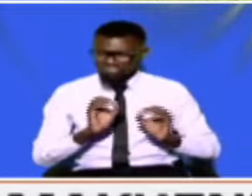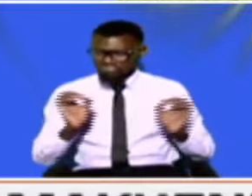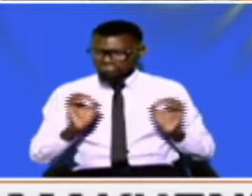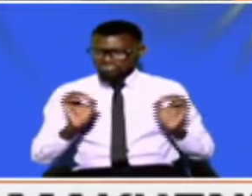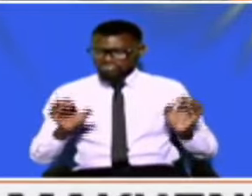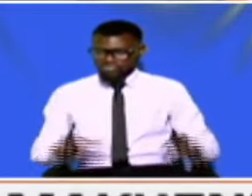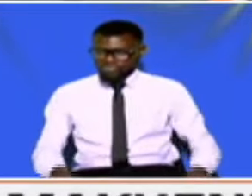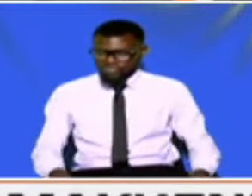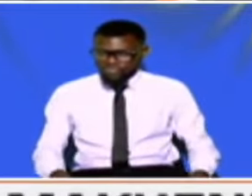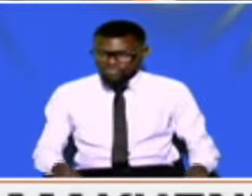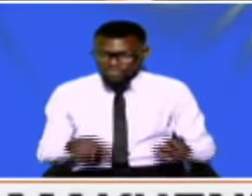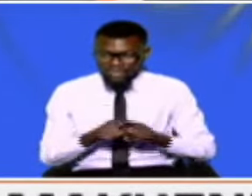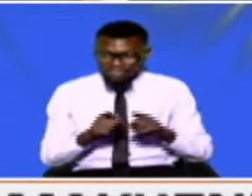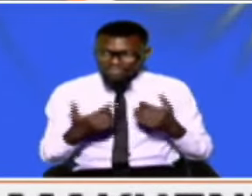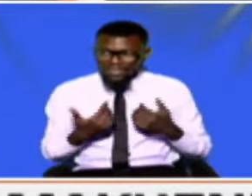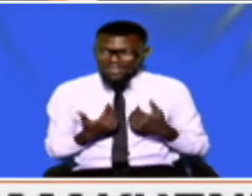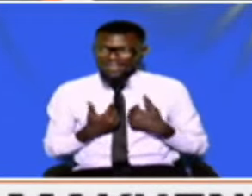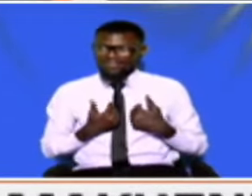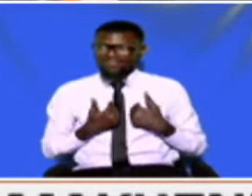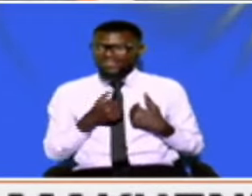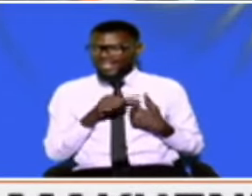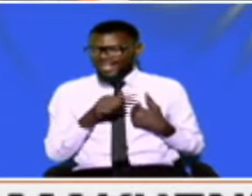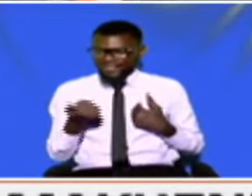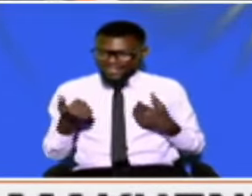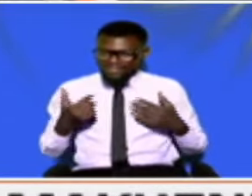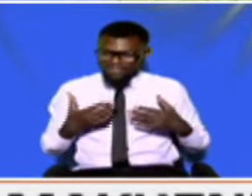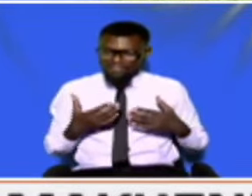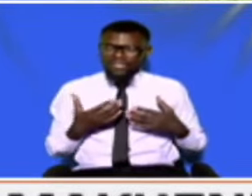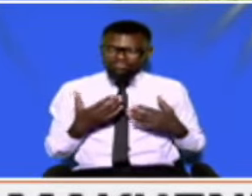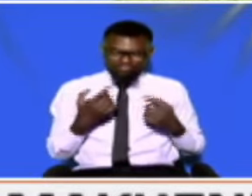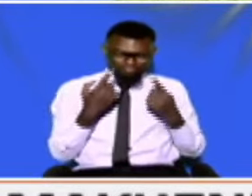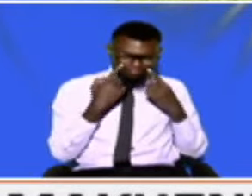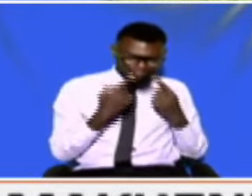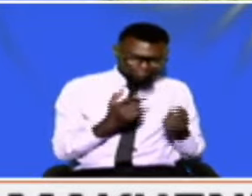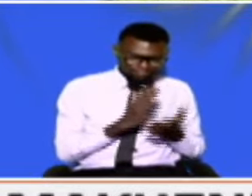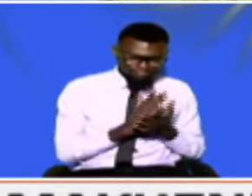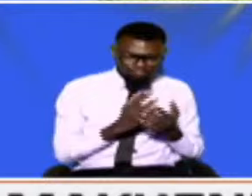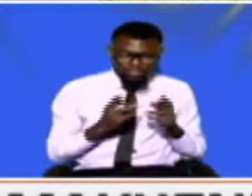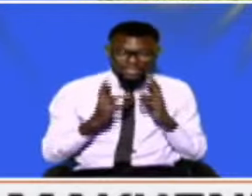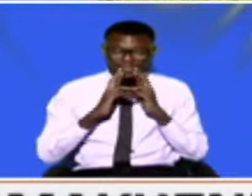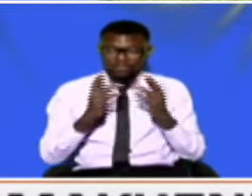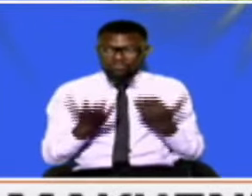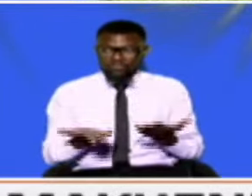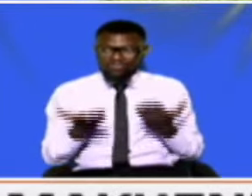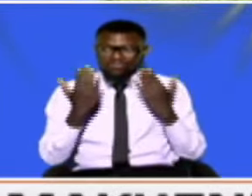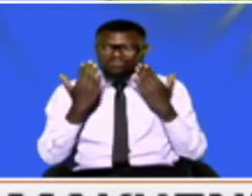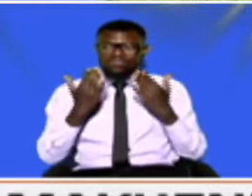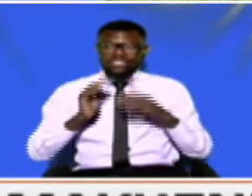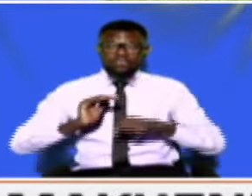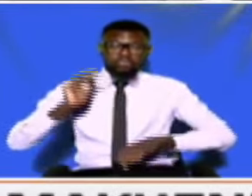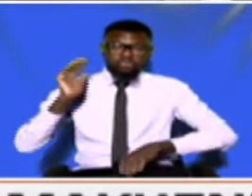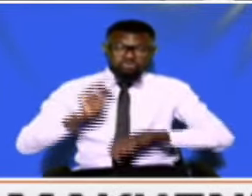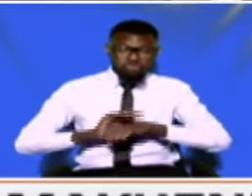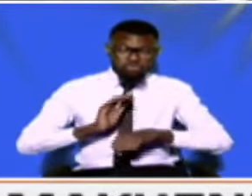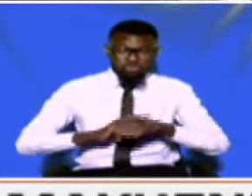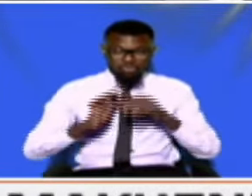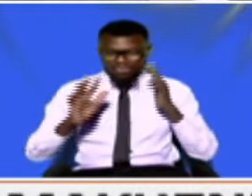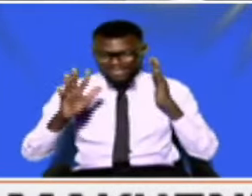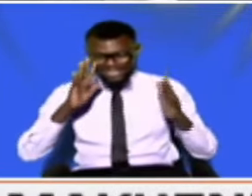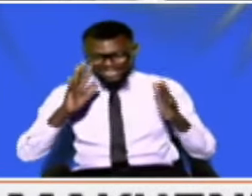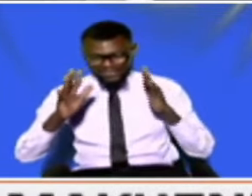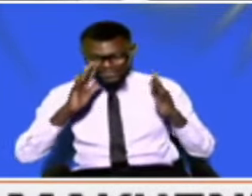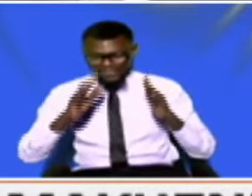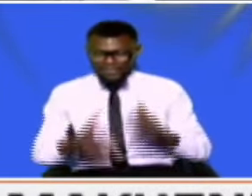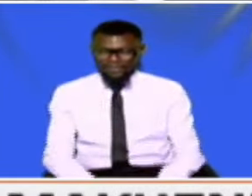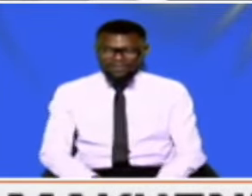they have also followed even the ones that they have referred, that the outcome has been good. So we can say it's a good initiative.